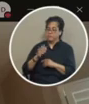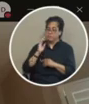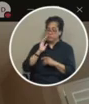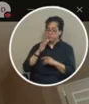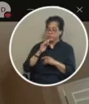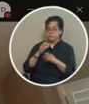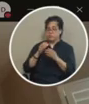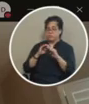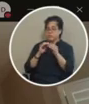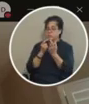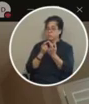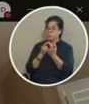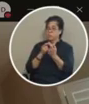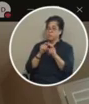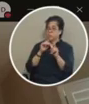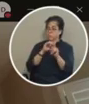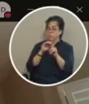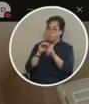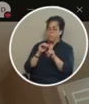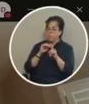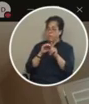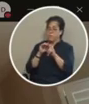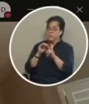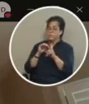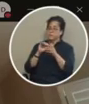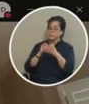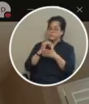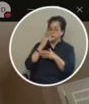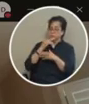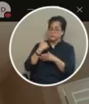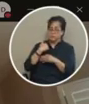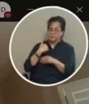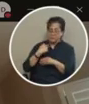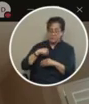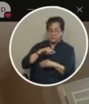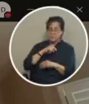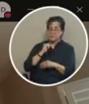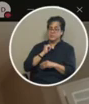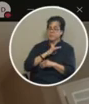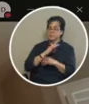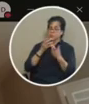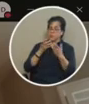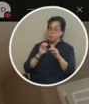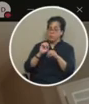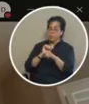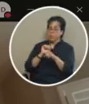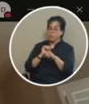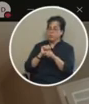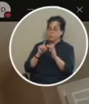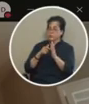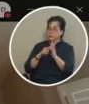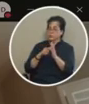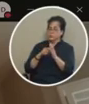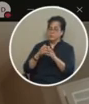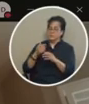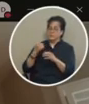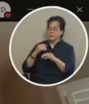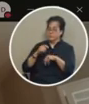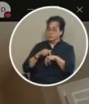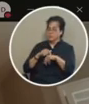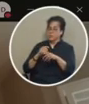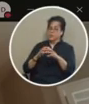but council, I just want to remind y'all, I mean, that's why you have us as staff. I mean, we were already working on these things ahead of time. A lot of